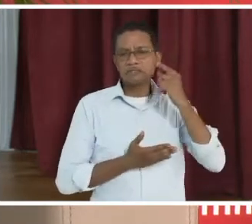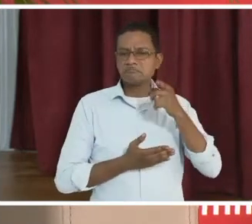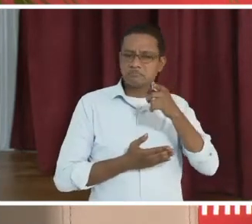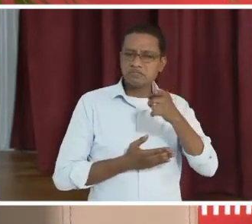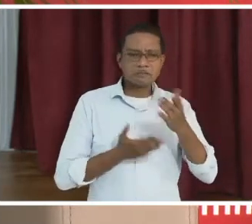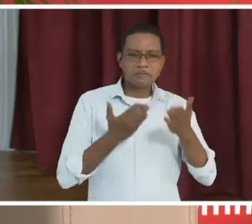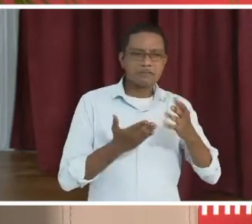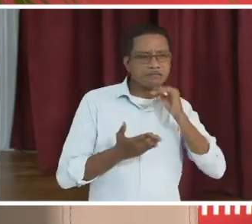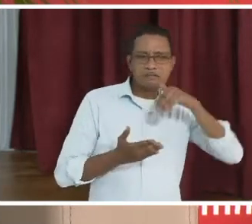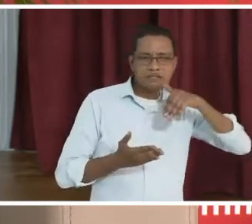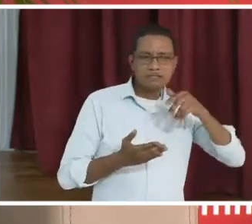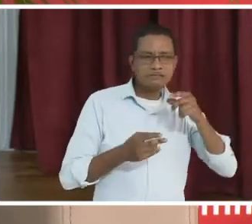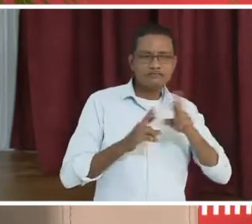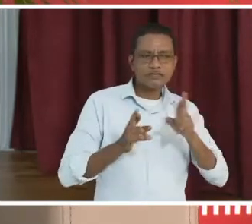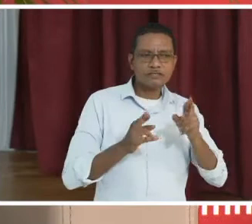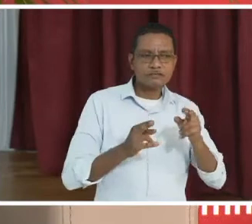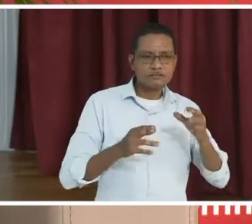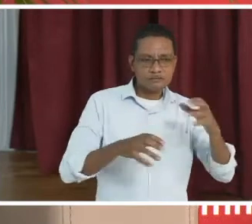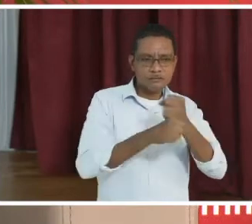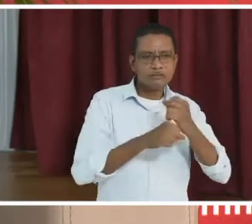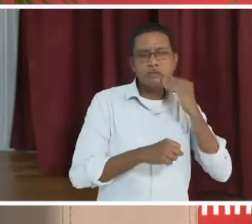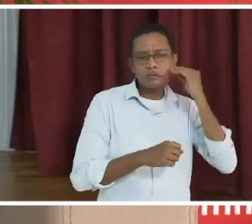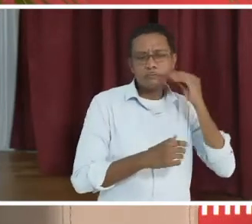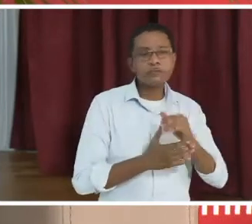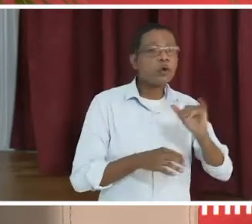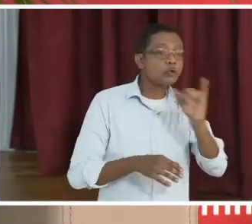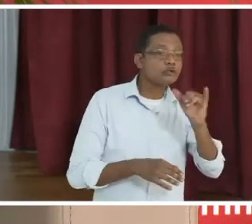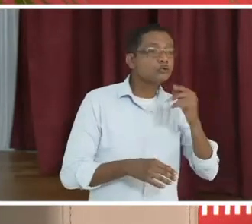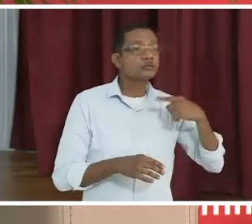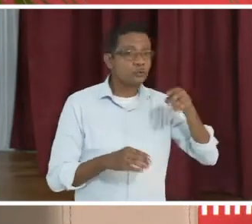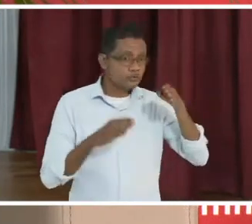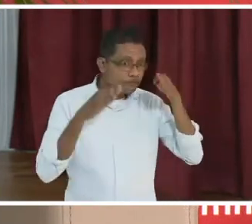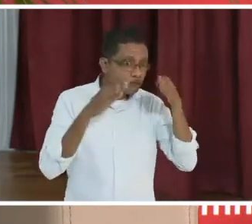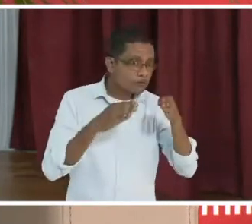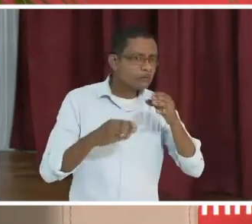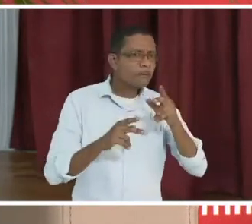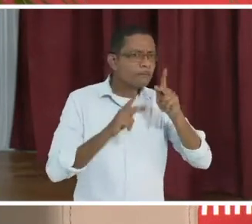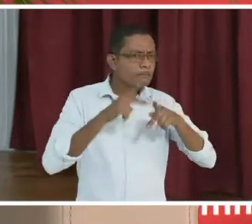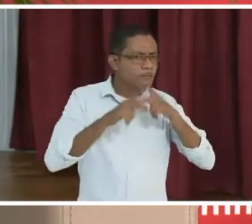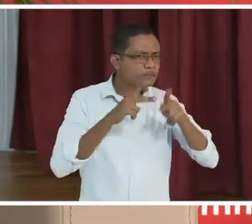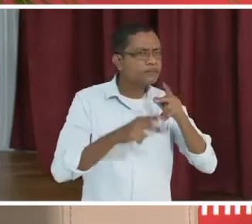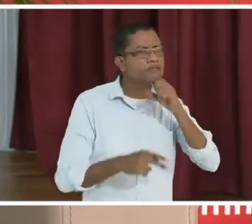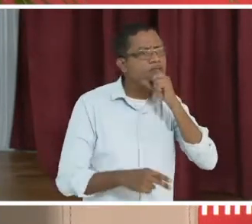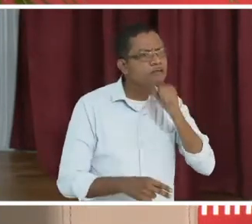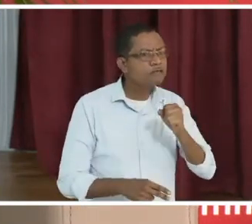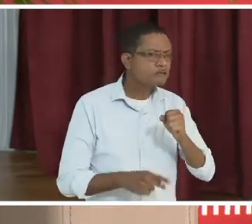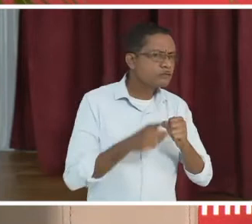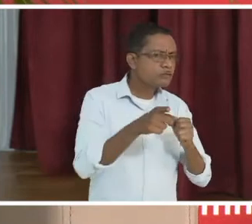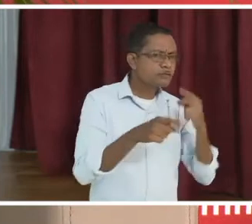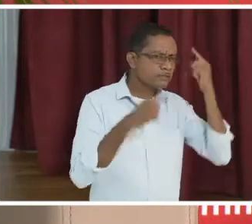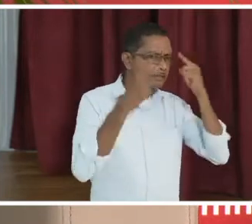the retirement age of the government or Trinidad and Tobago. Outside of that, we can honor your retirement age based on your